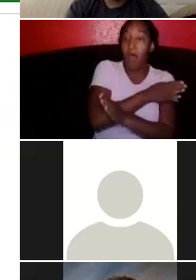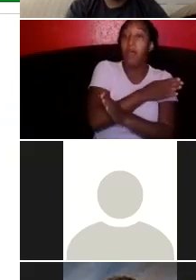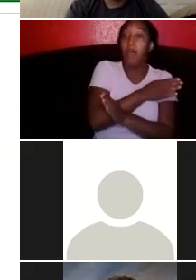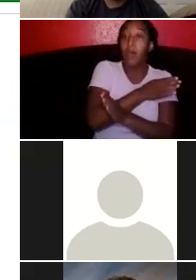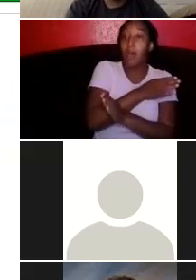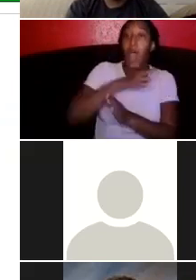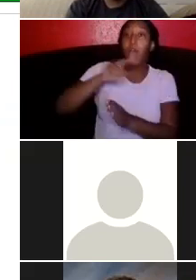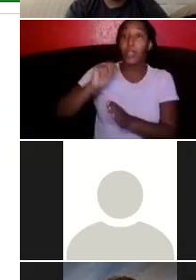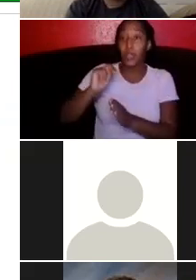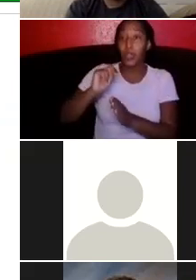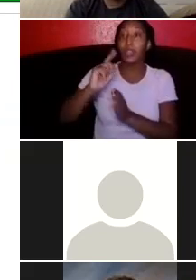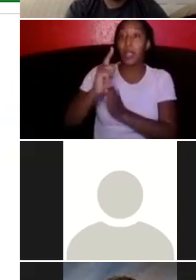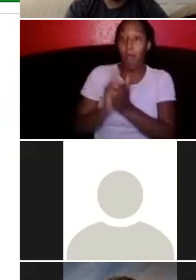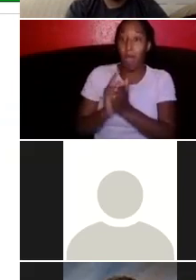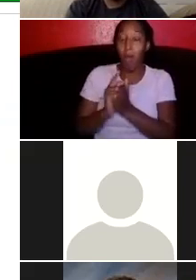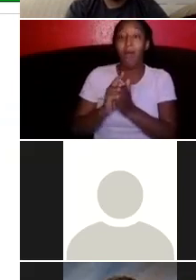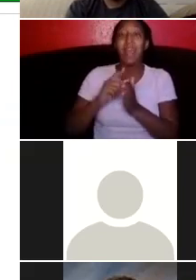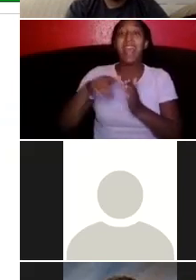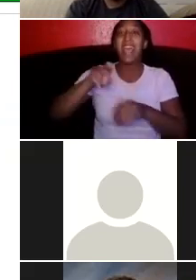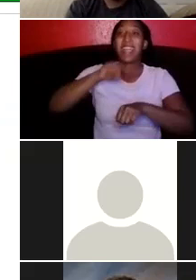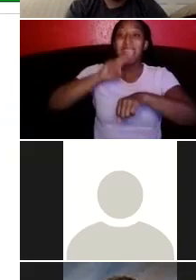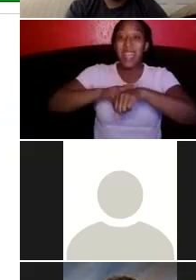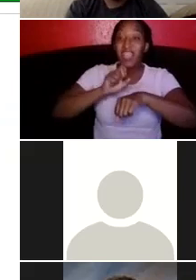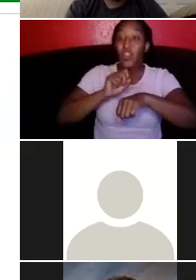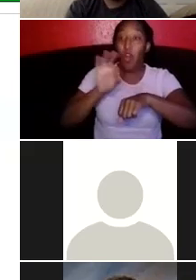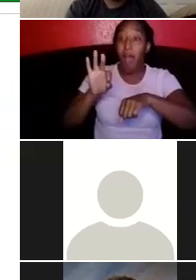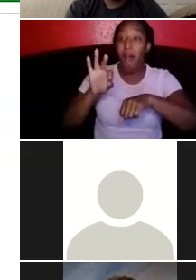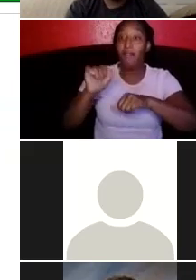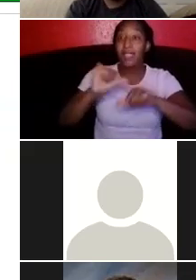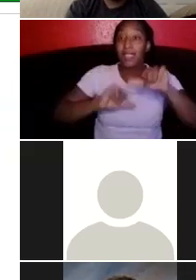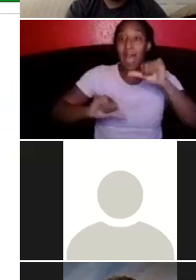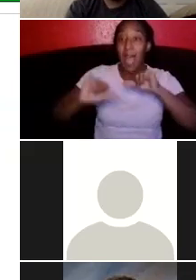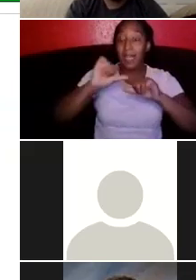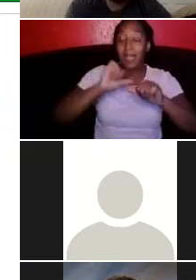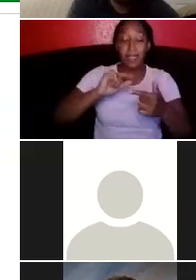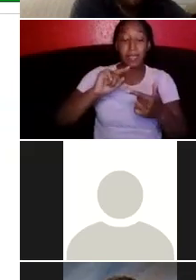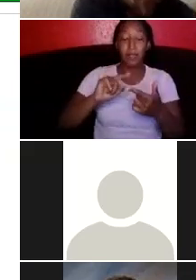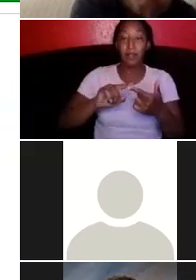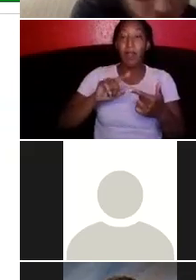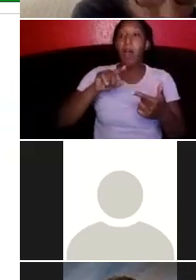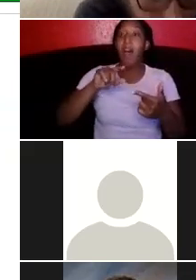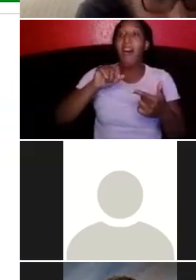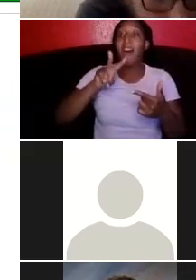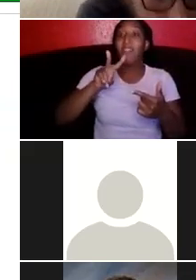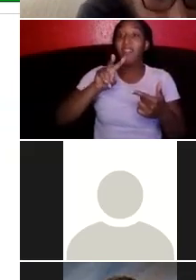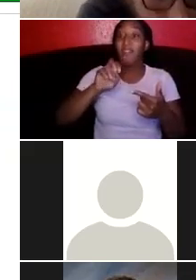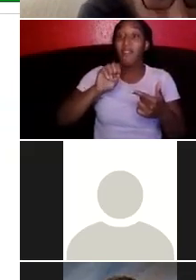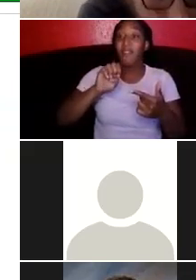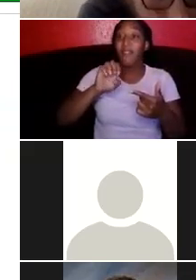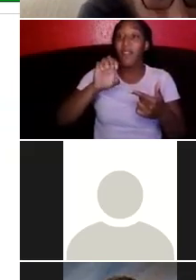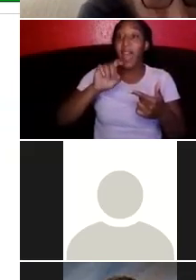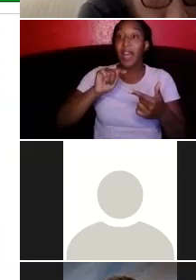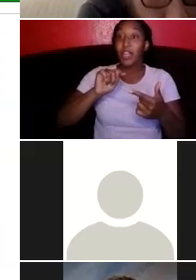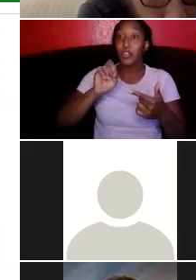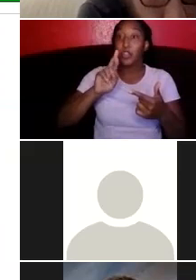unit conversions, 1D motion, vectors, and 2D motion. Those are the